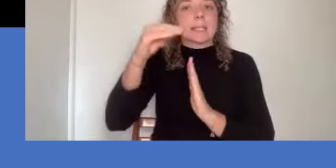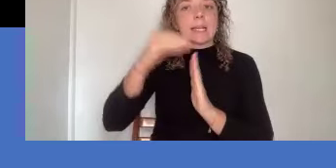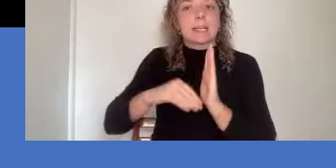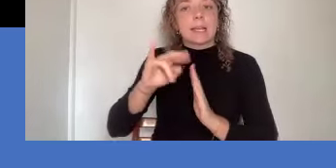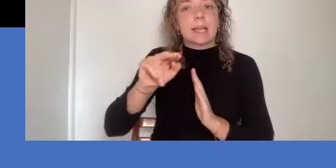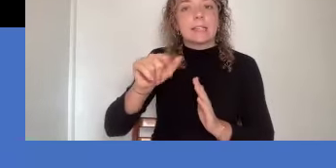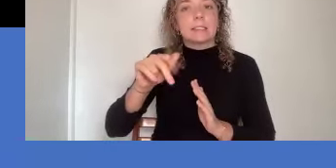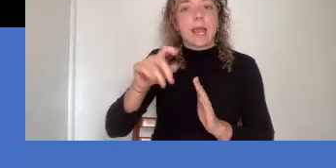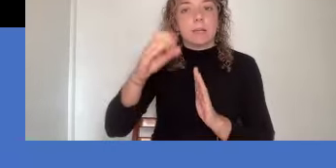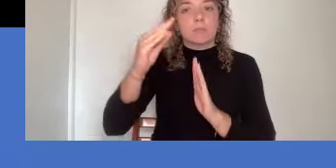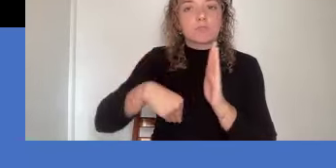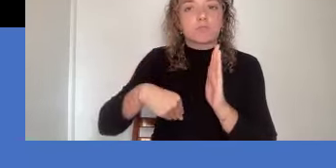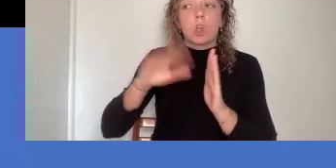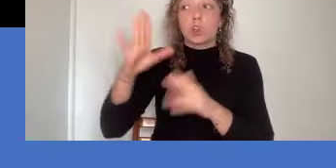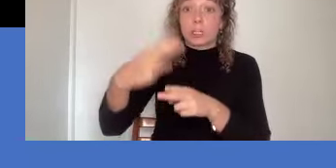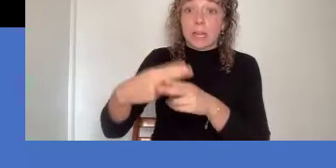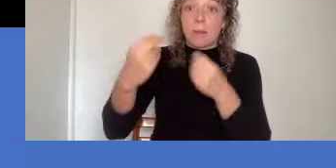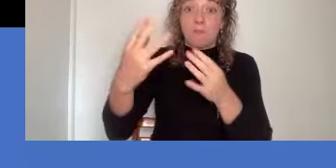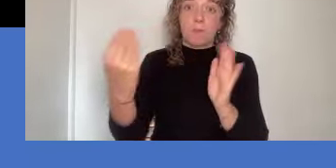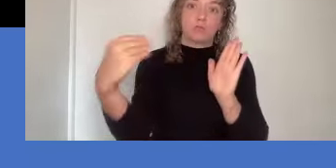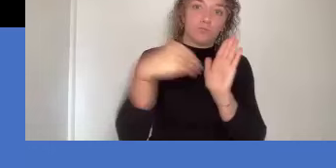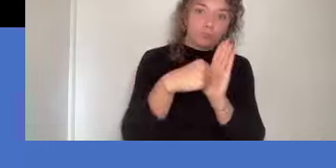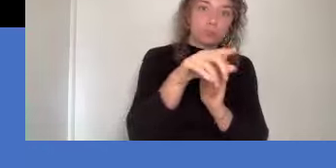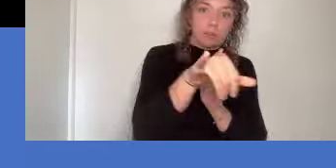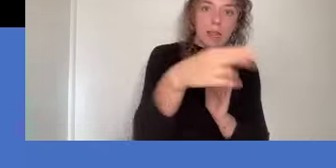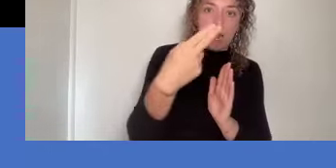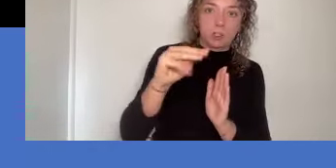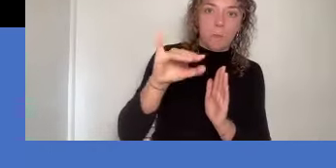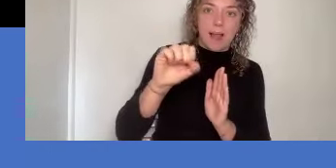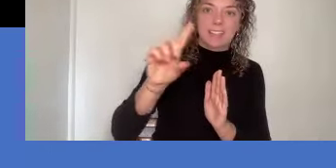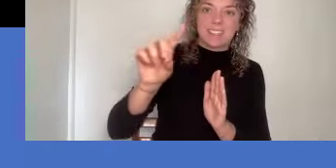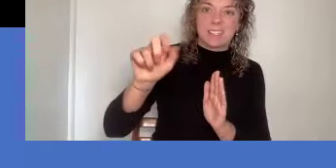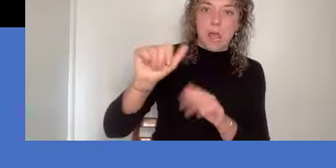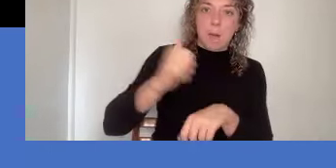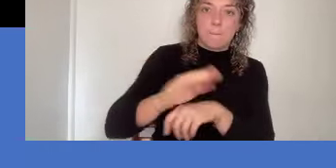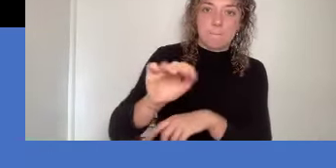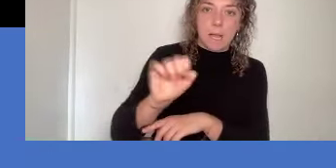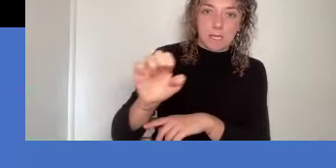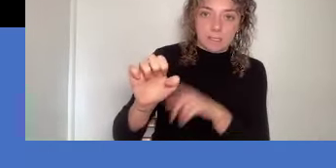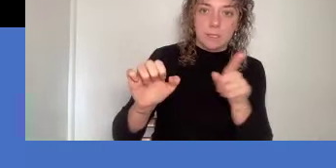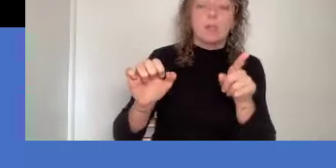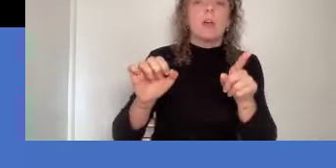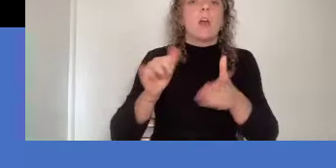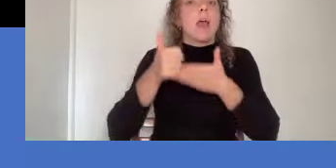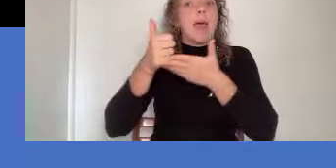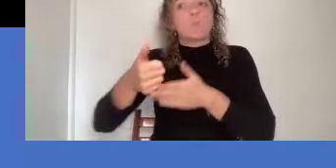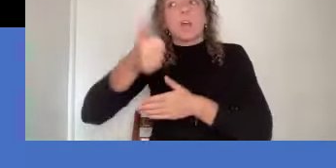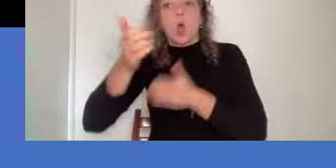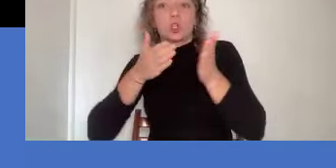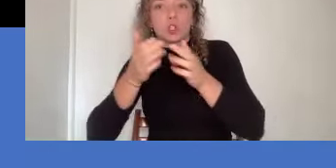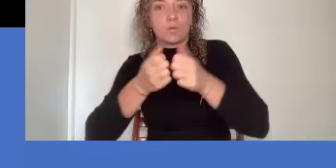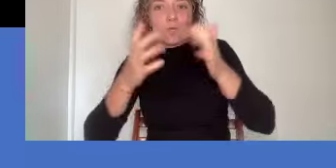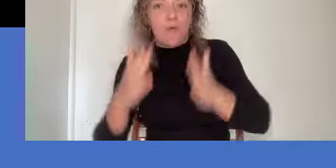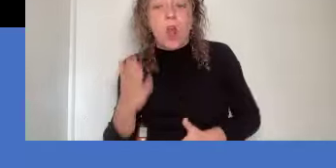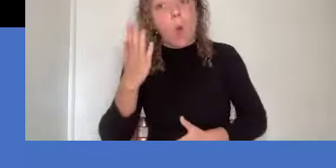and their name and information is put into this database of HMIS. This helps other service providers because they're able